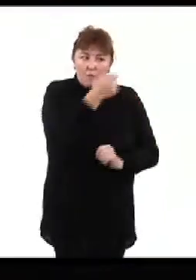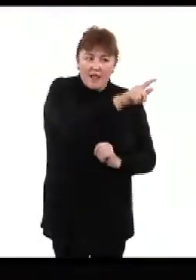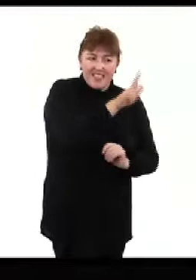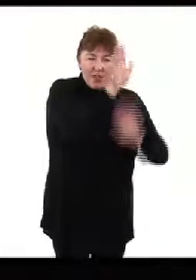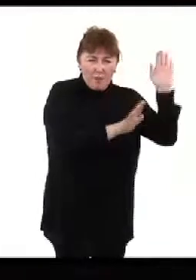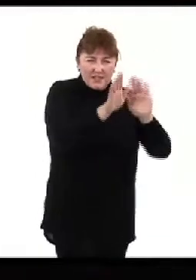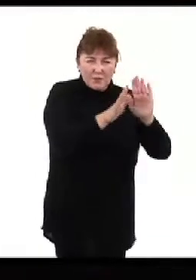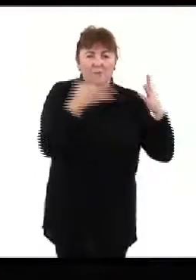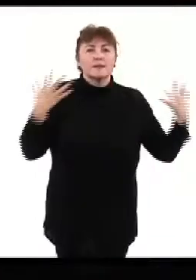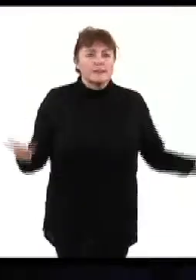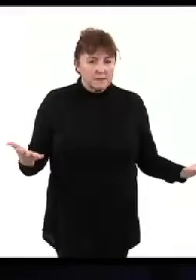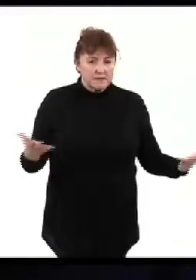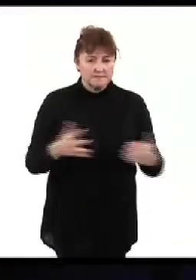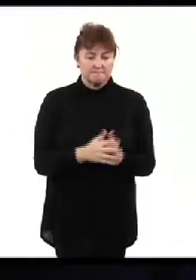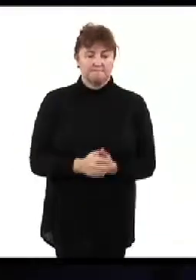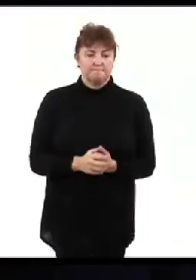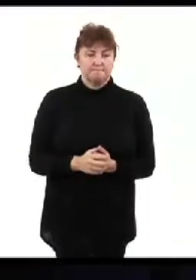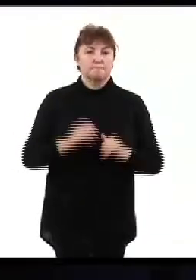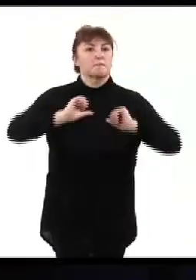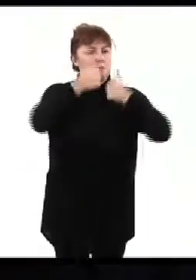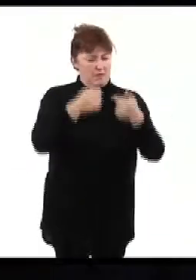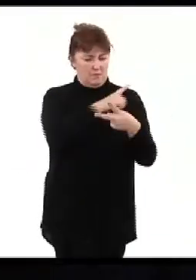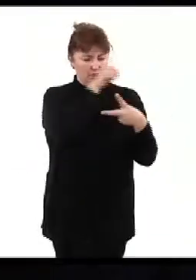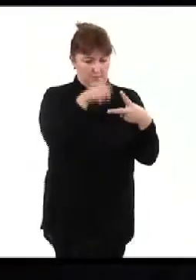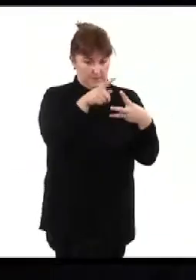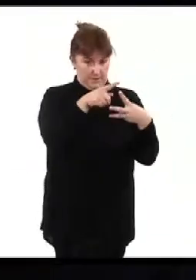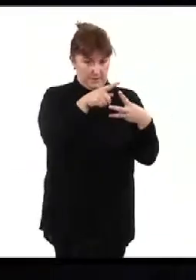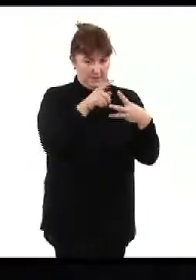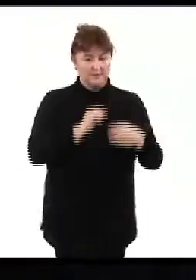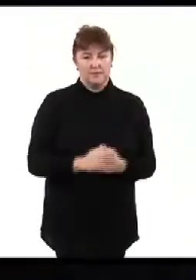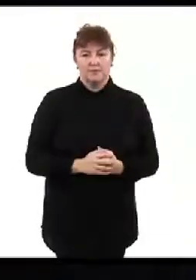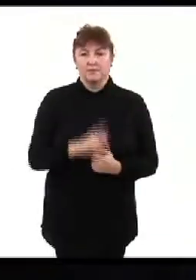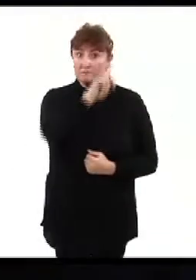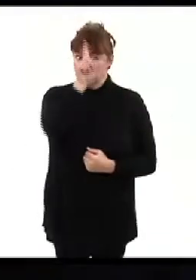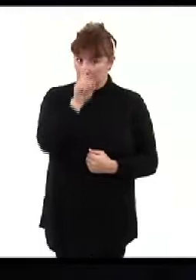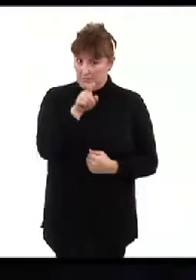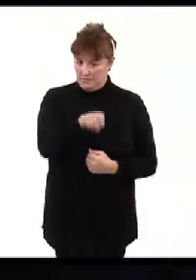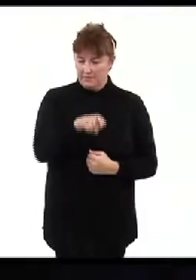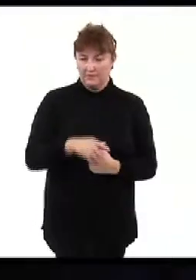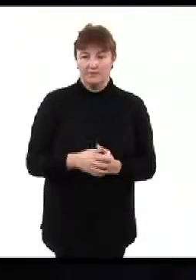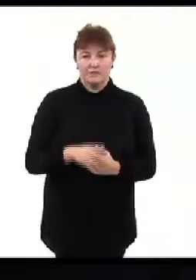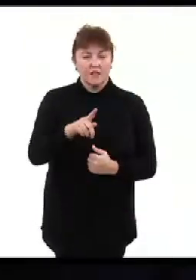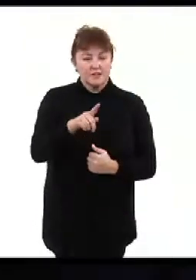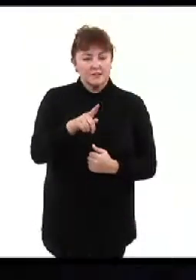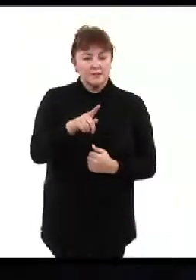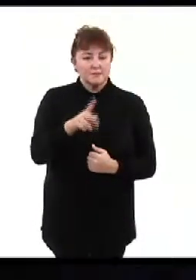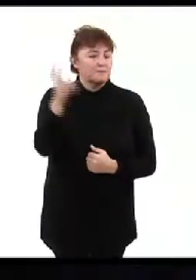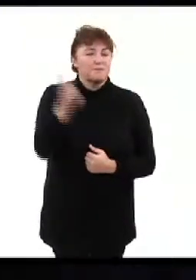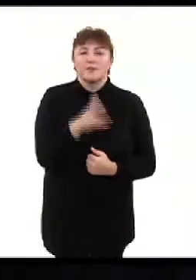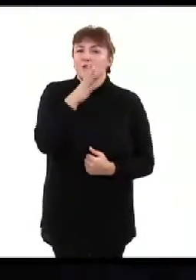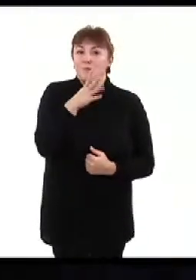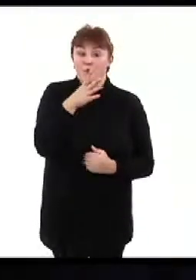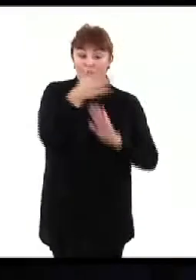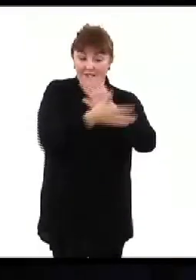So let's start with the first question. This question arises because of the forms of sign language,